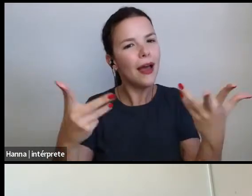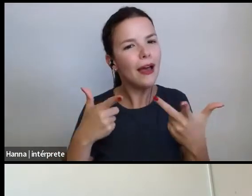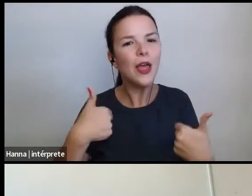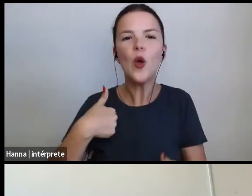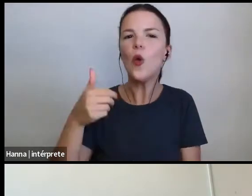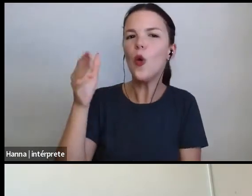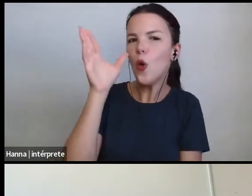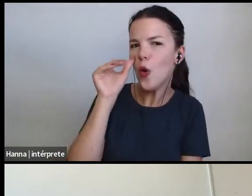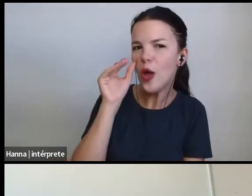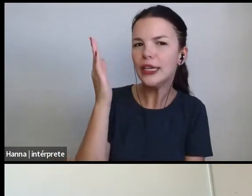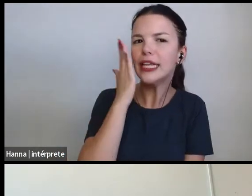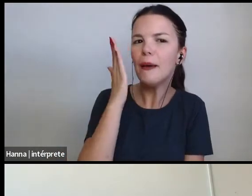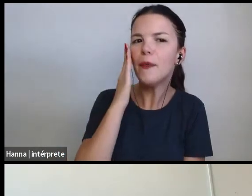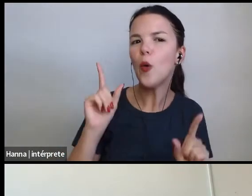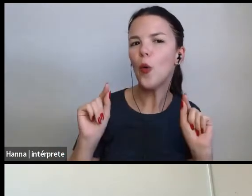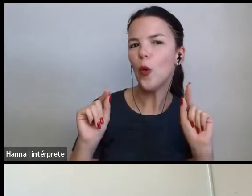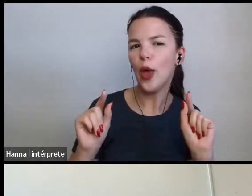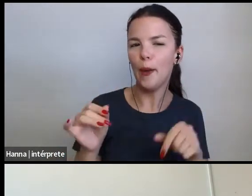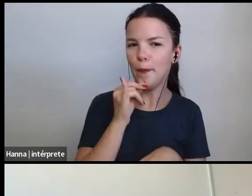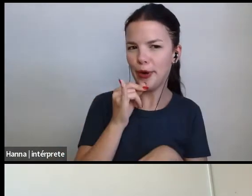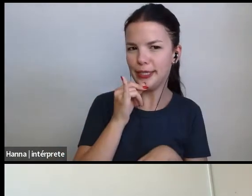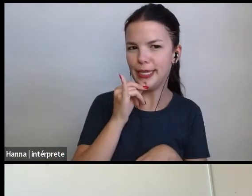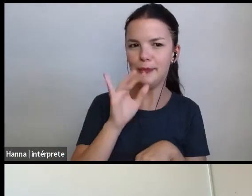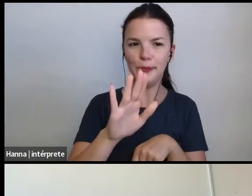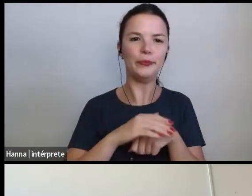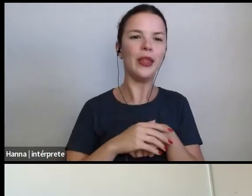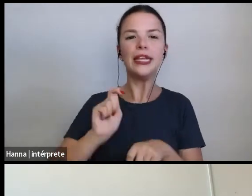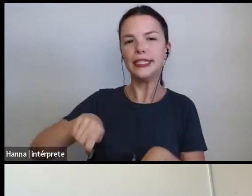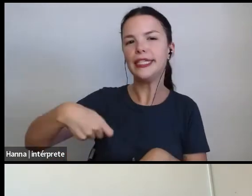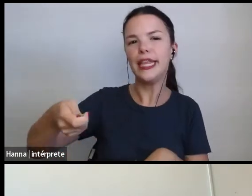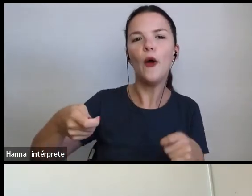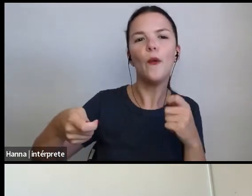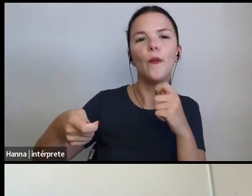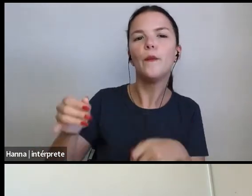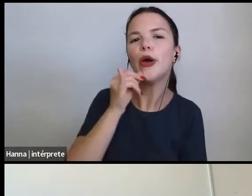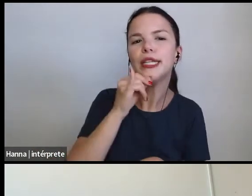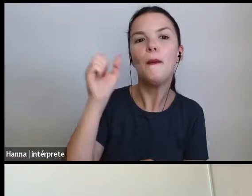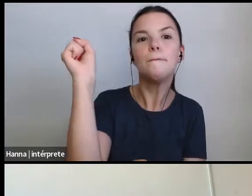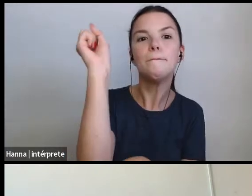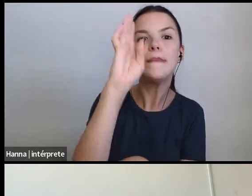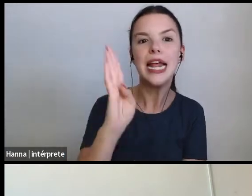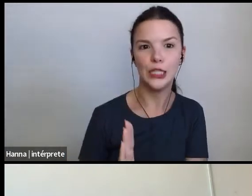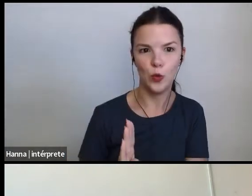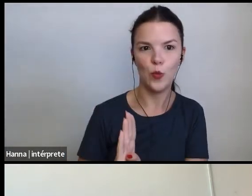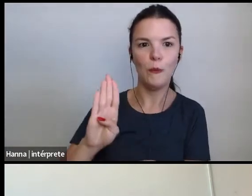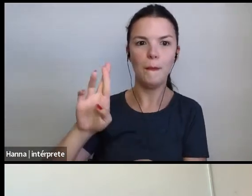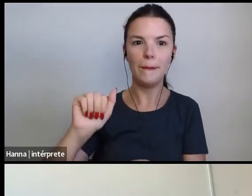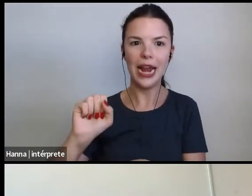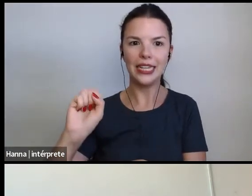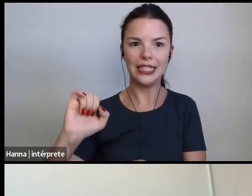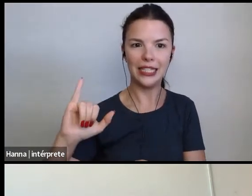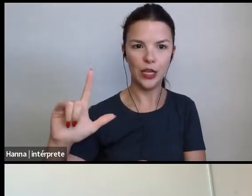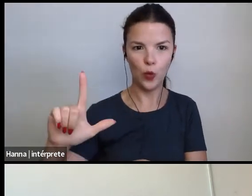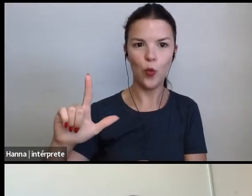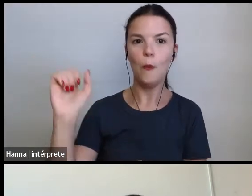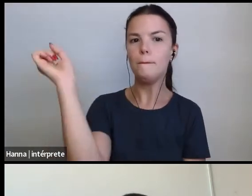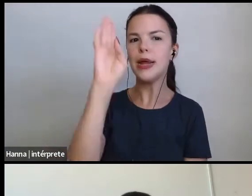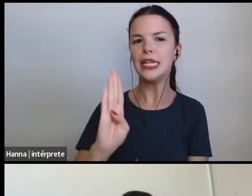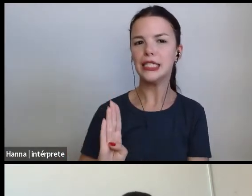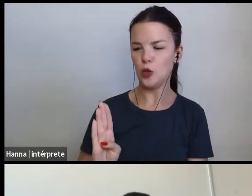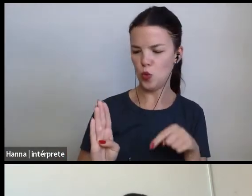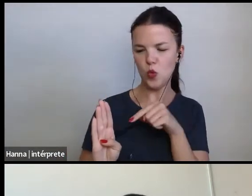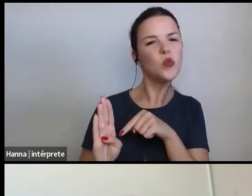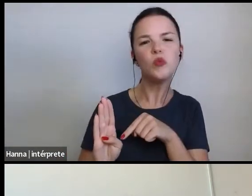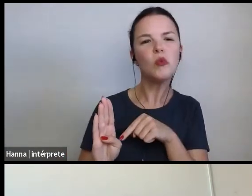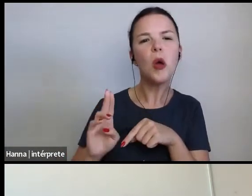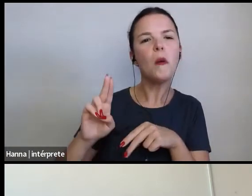know whether in the cases of signs like the sign for Brazil in Libras, how motivational